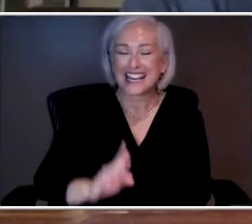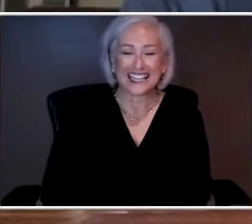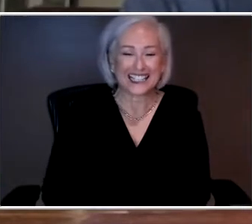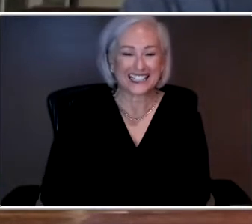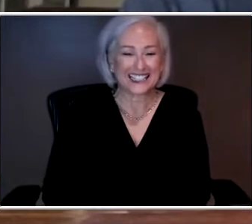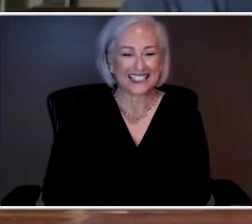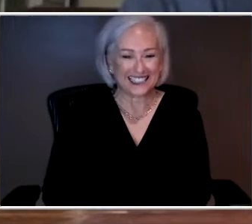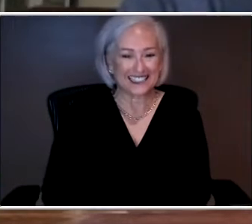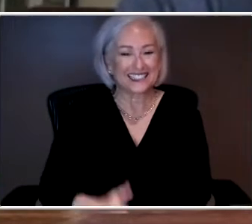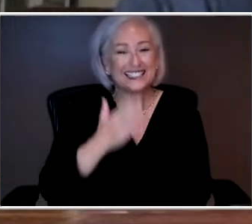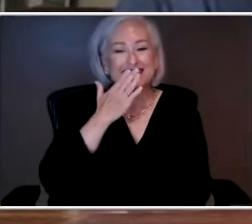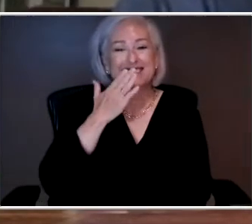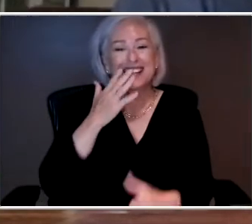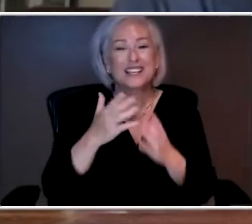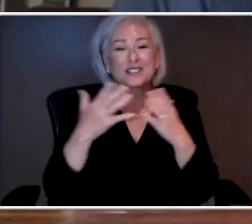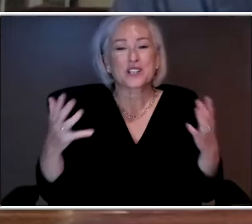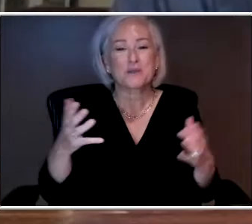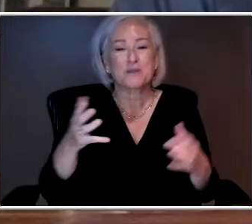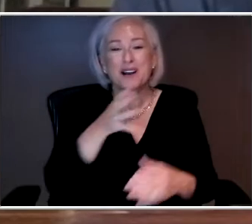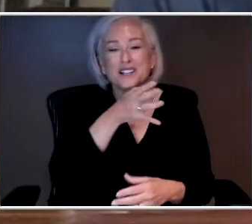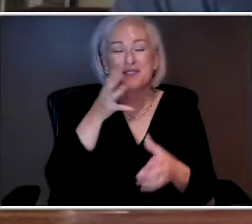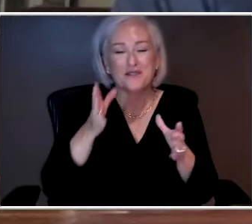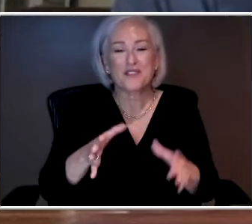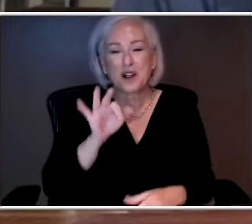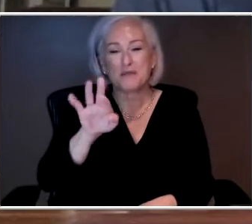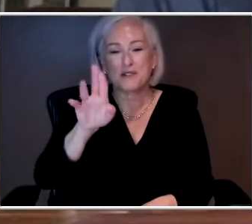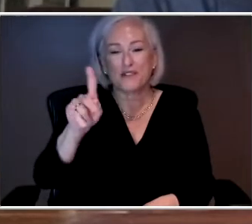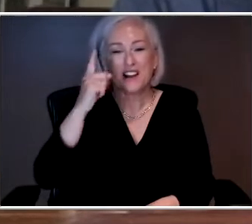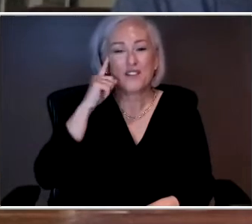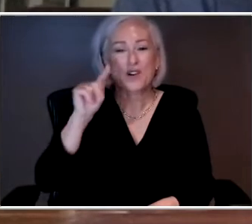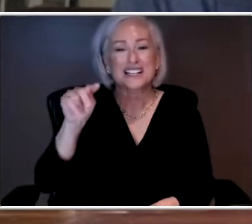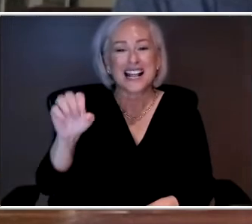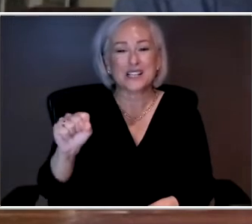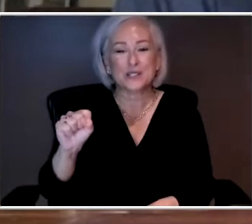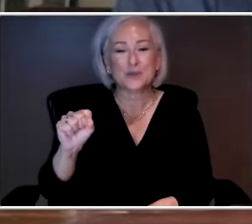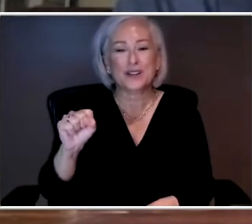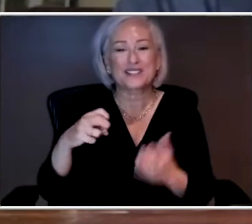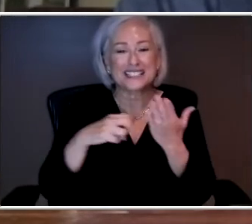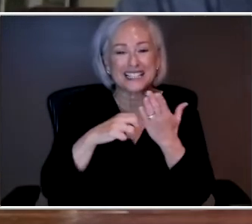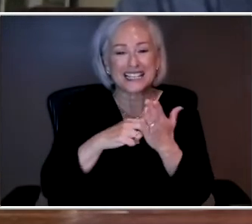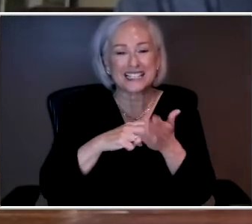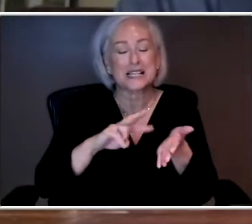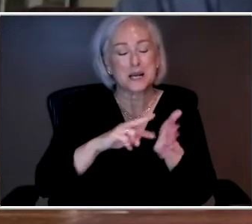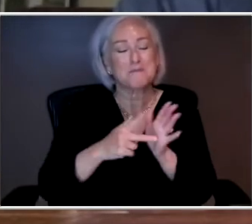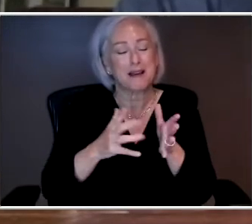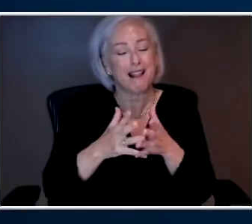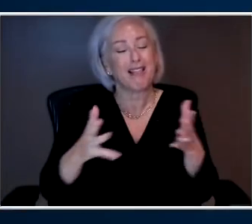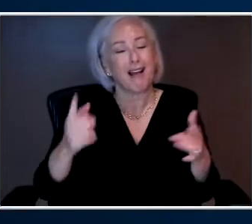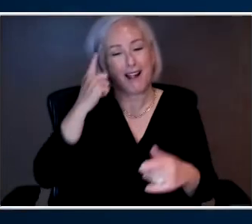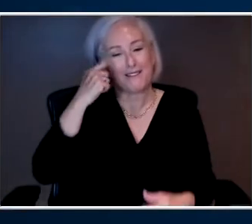Thank you so much, Farmer Frank, for the Taylor Swift tickets. They meant a lot to me.